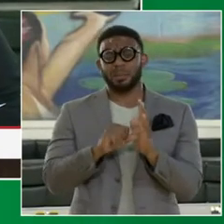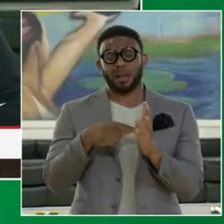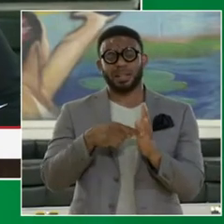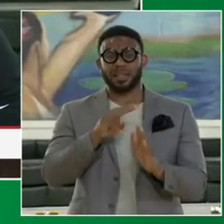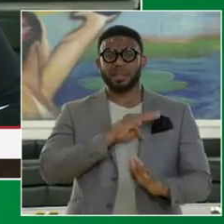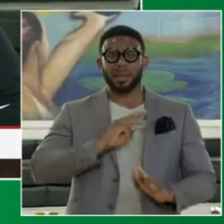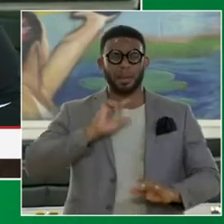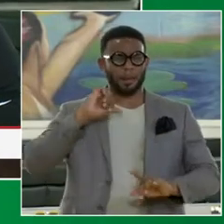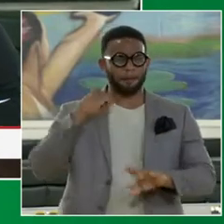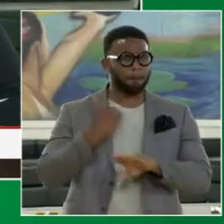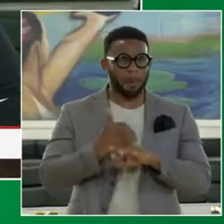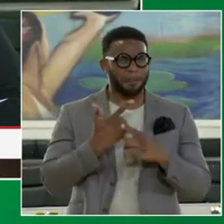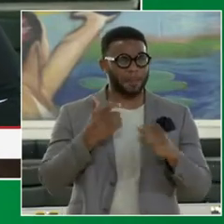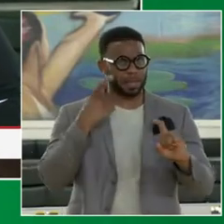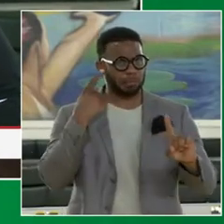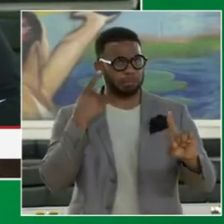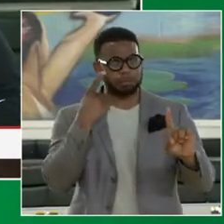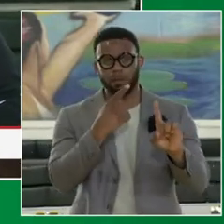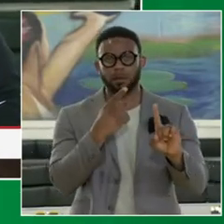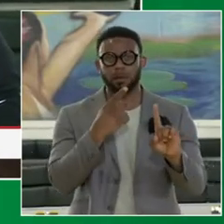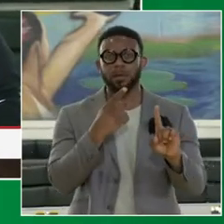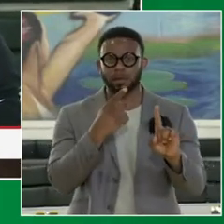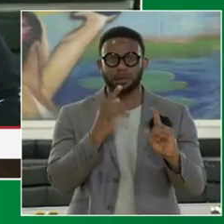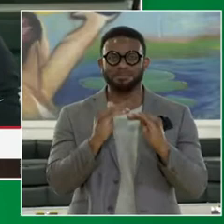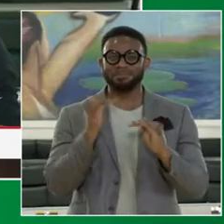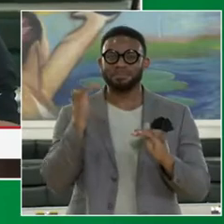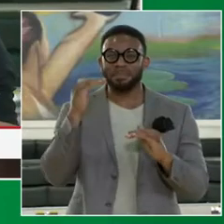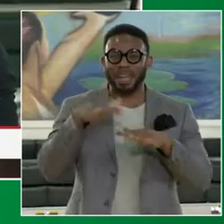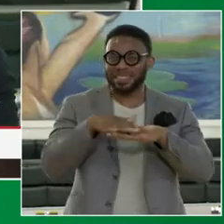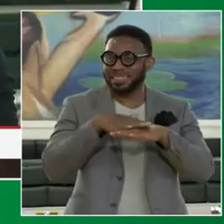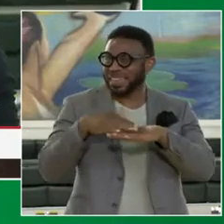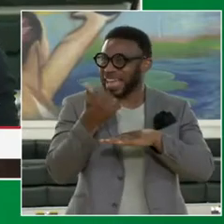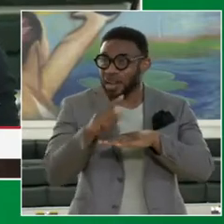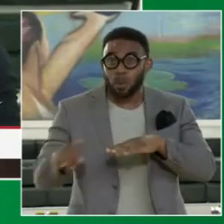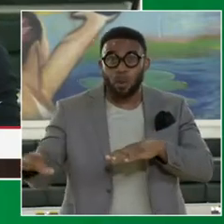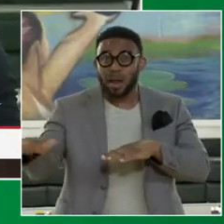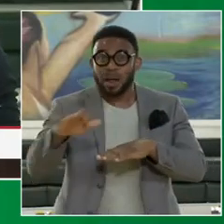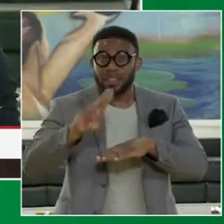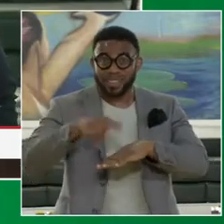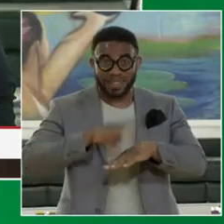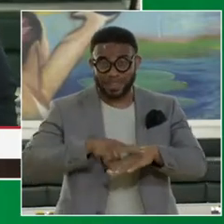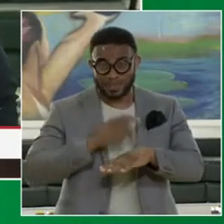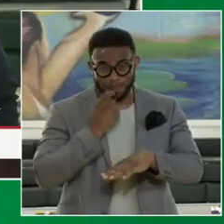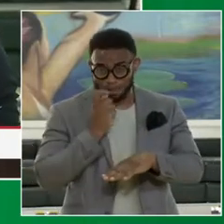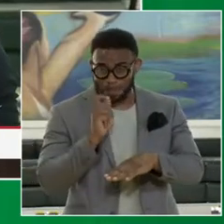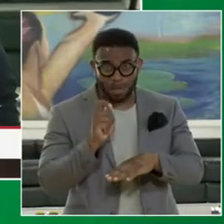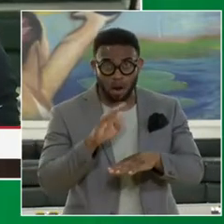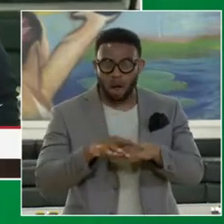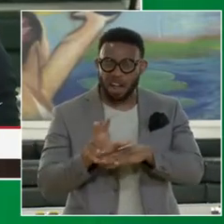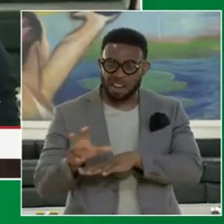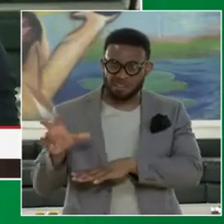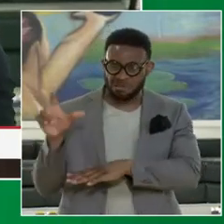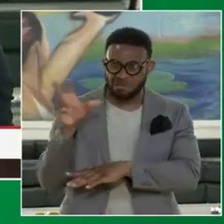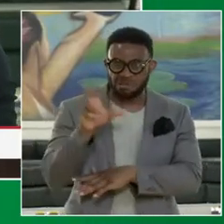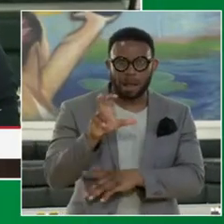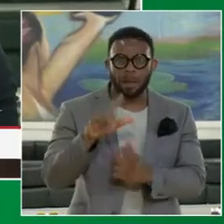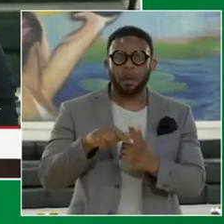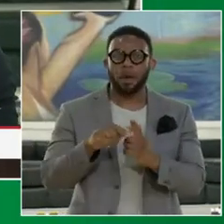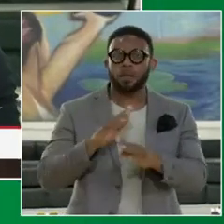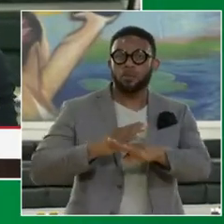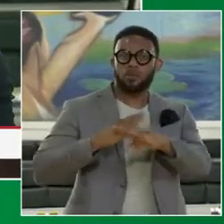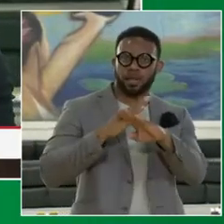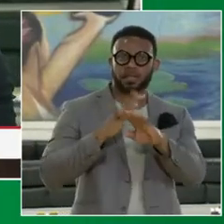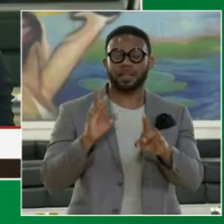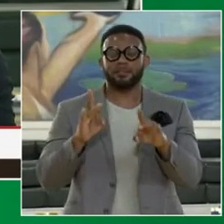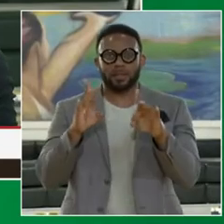the mayor has set out that far surpasses just about anywhere in the nation on an investment in the prevention